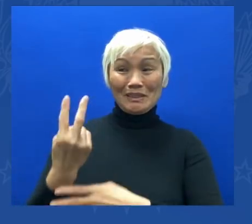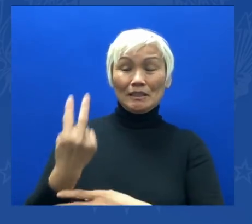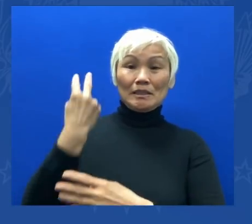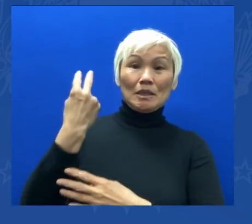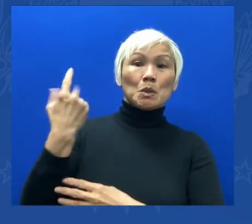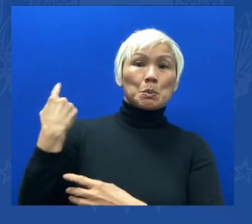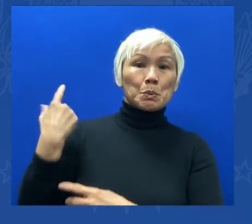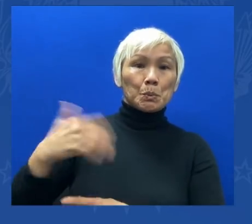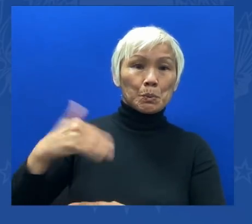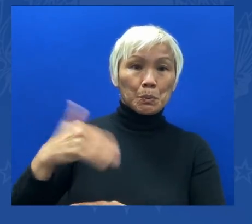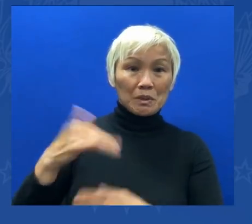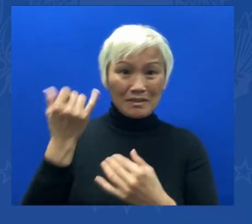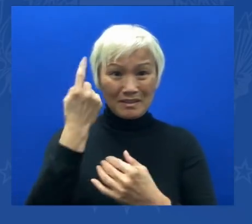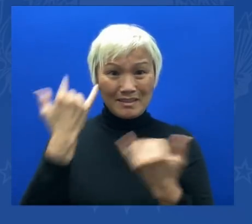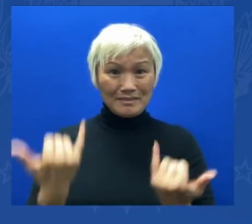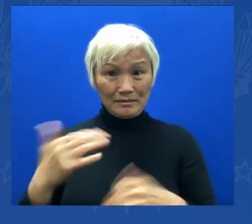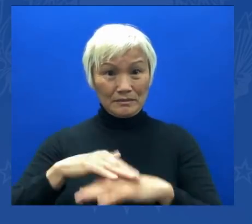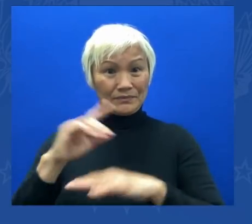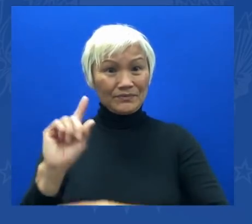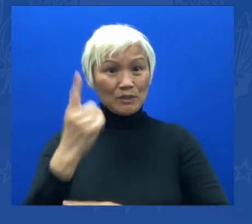6 years.